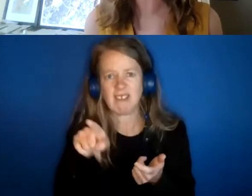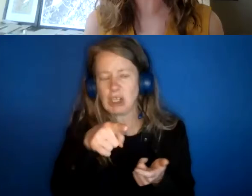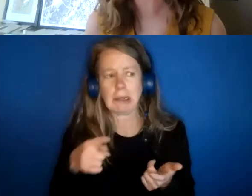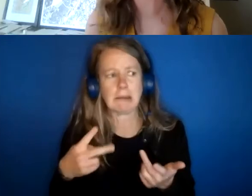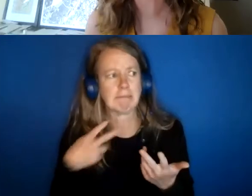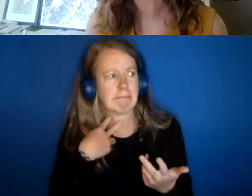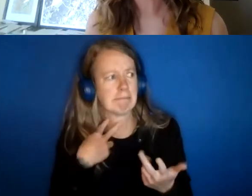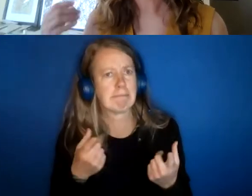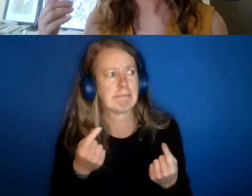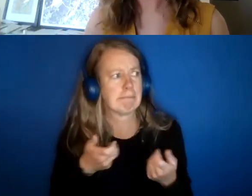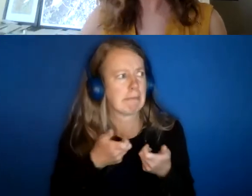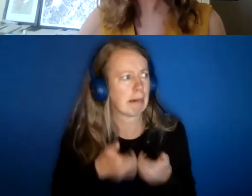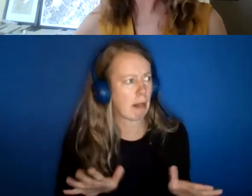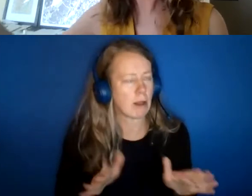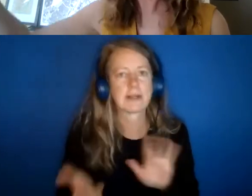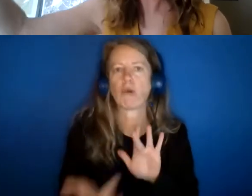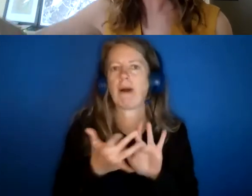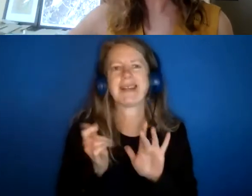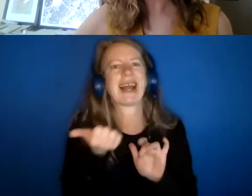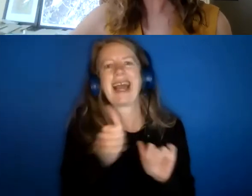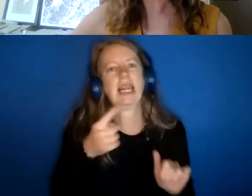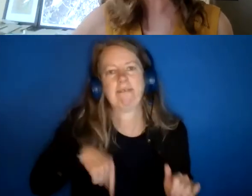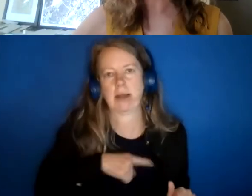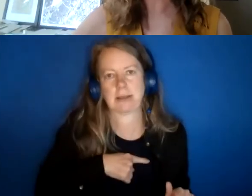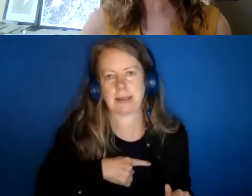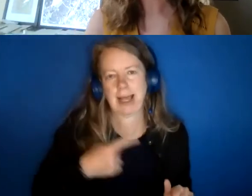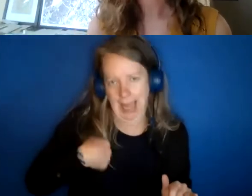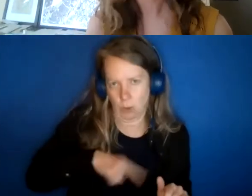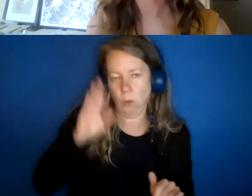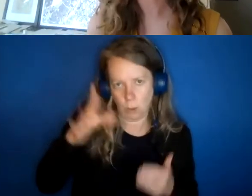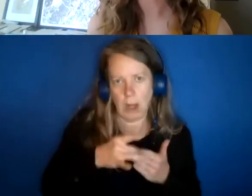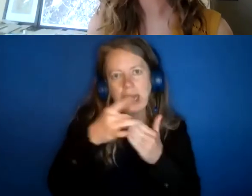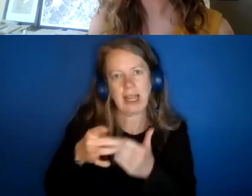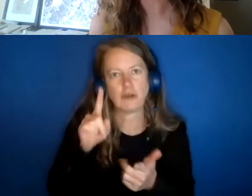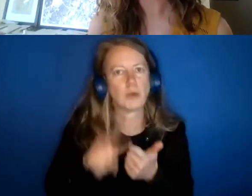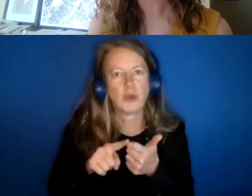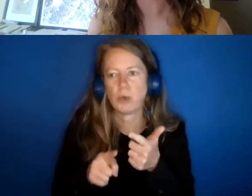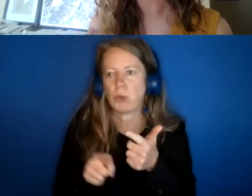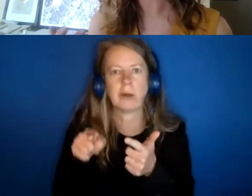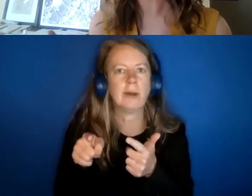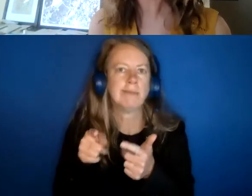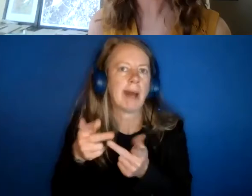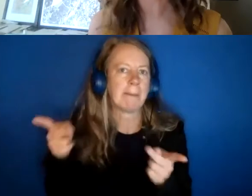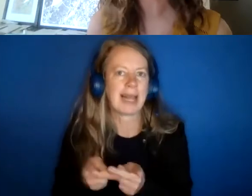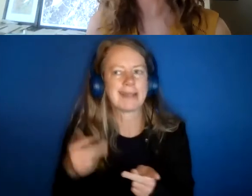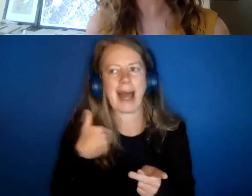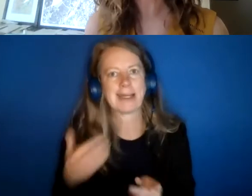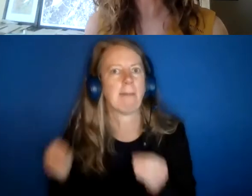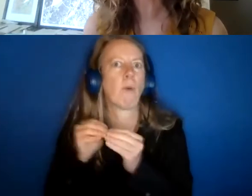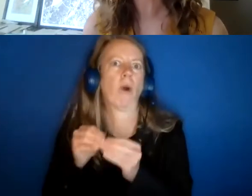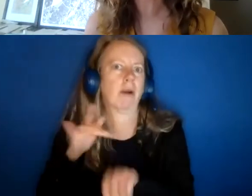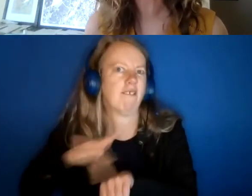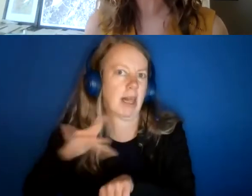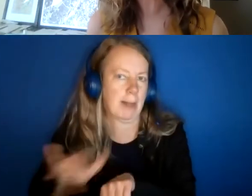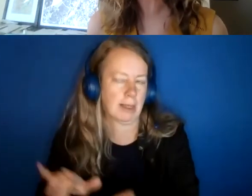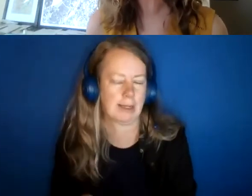direct you to the place that has the most X, Y, or Z. The other thing I'd highlight is the role of the primary care doctor. Your